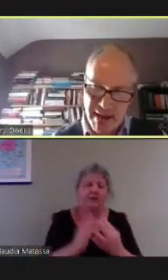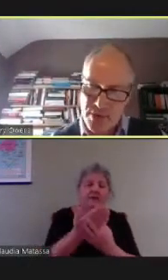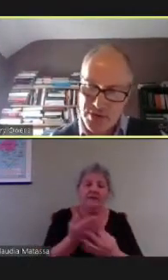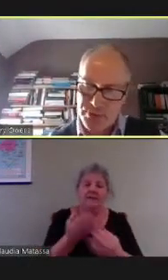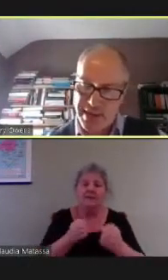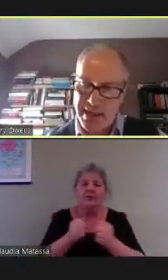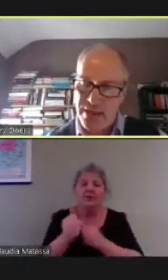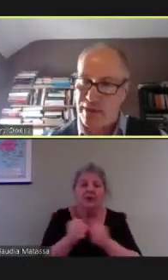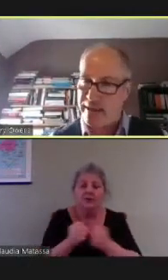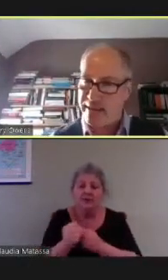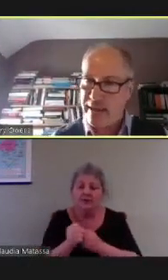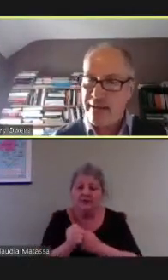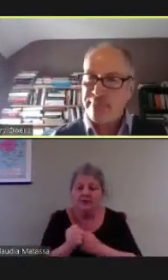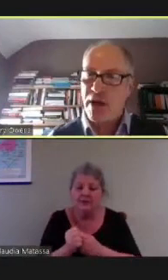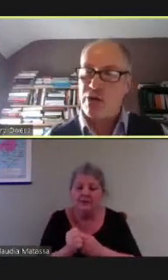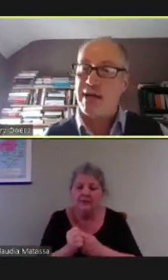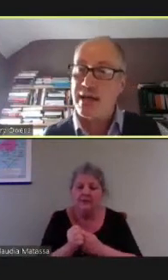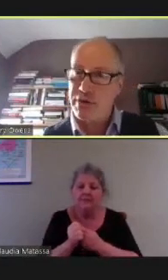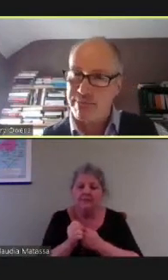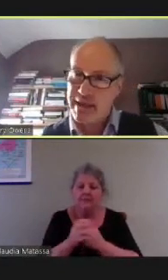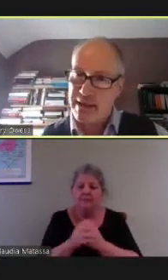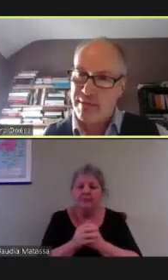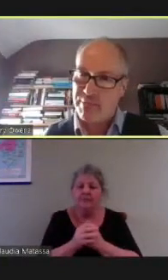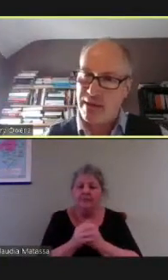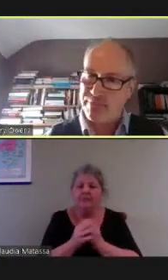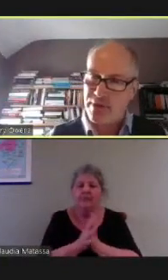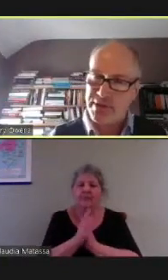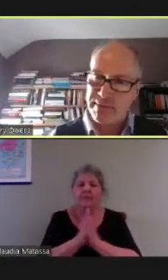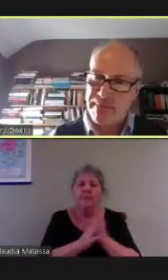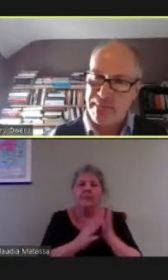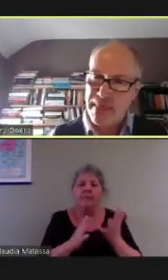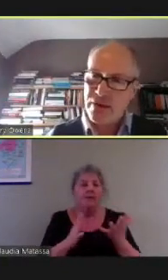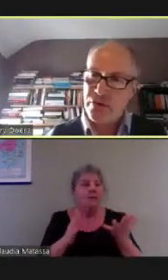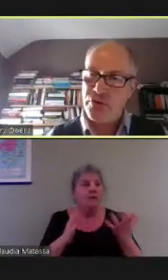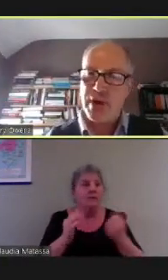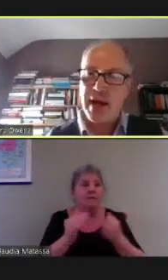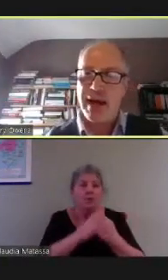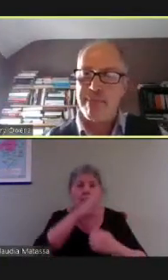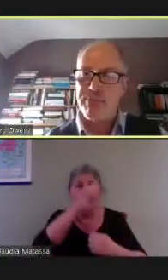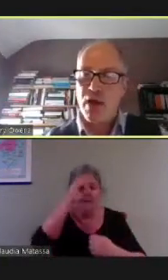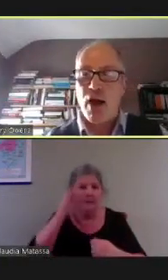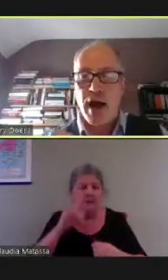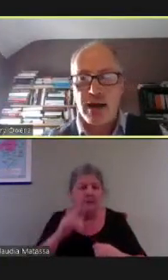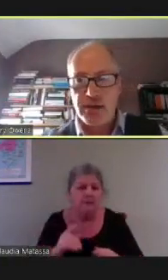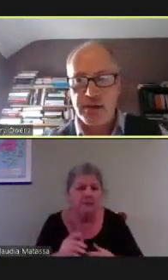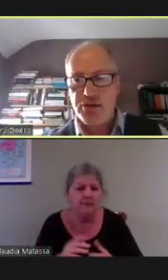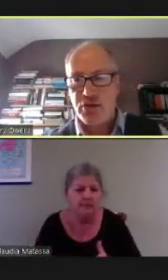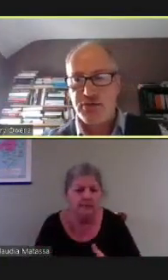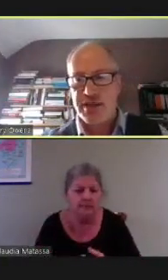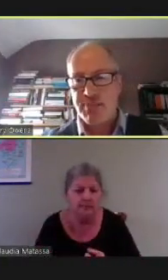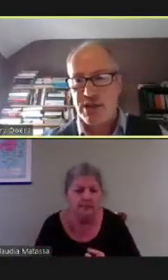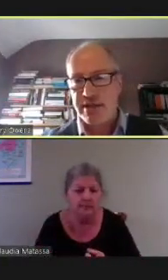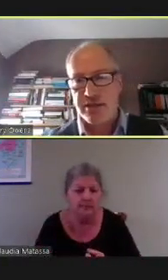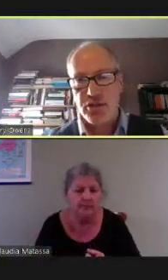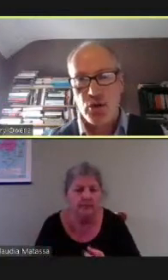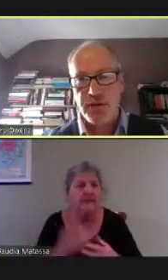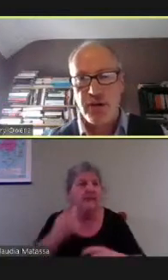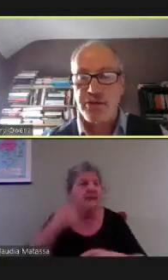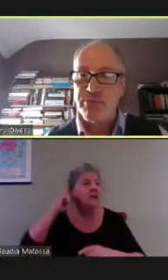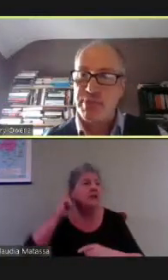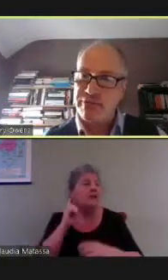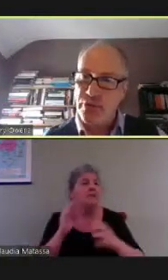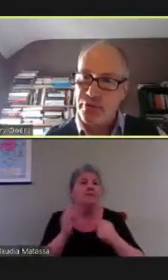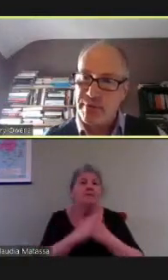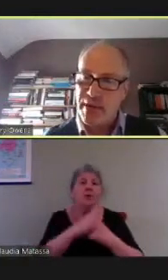is a person with a hearing aid, or a hearing impaired person, who a lot of the services, especially since